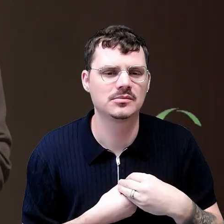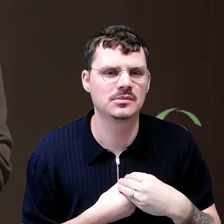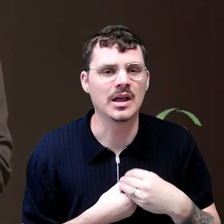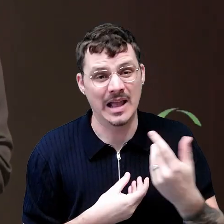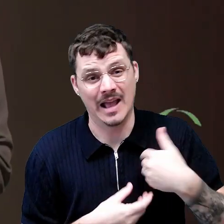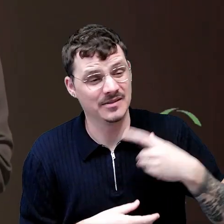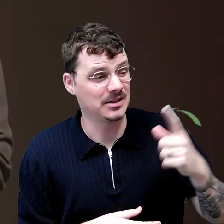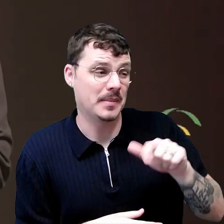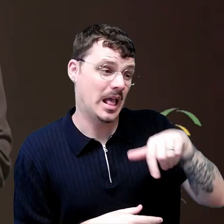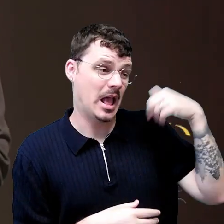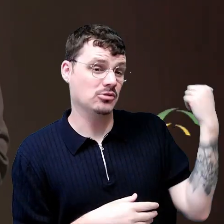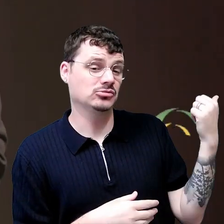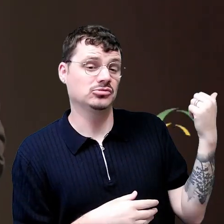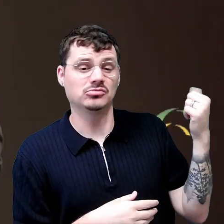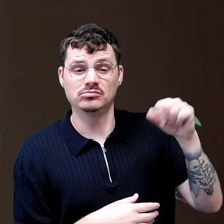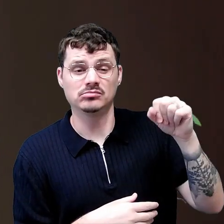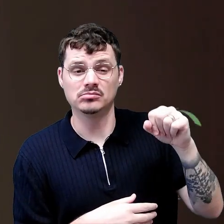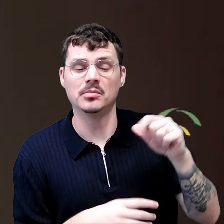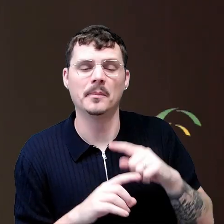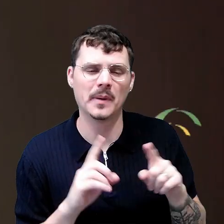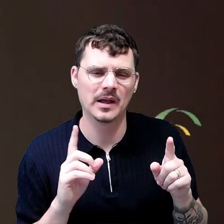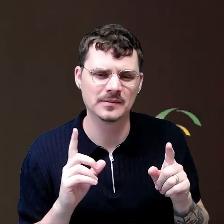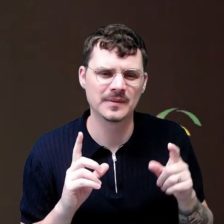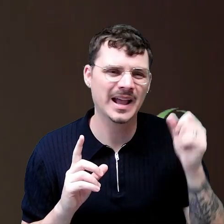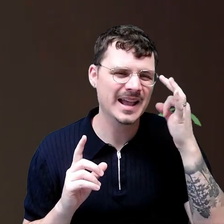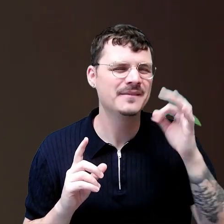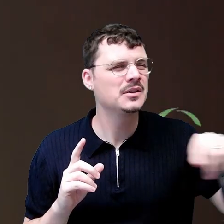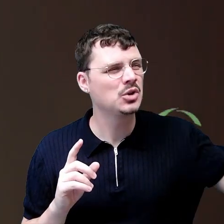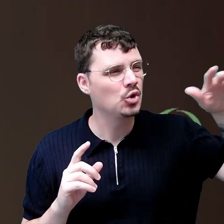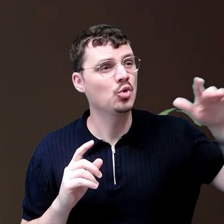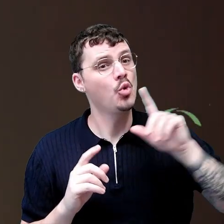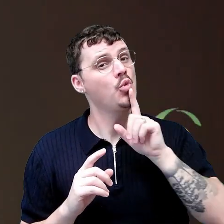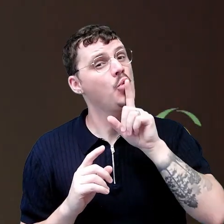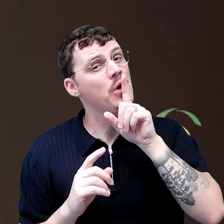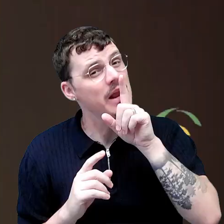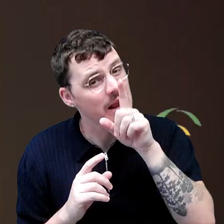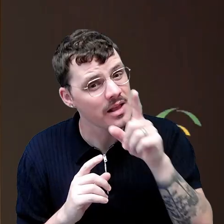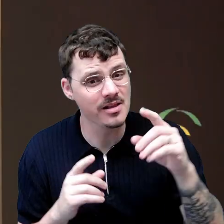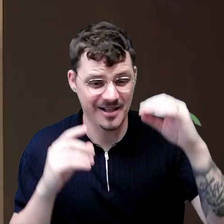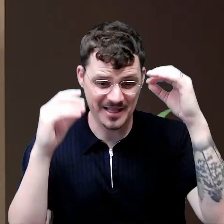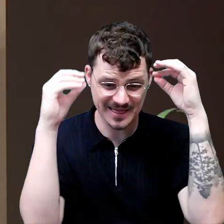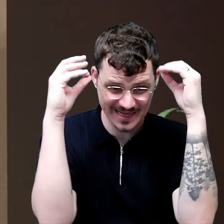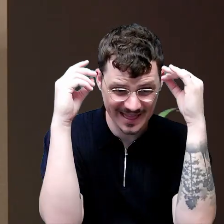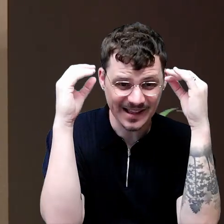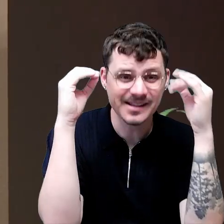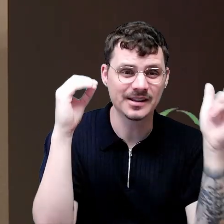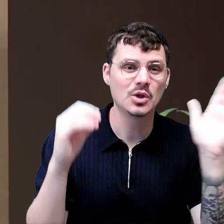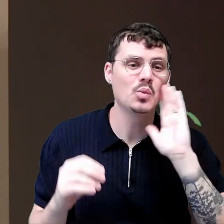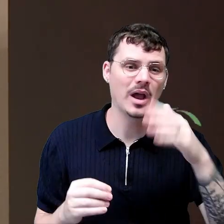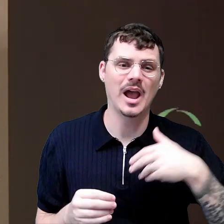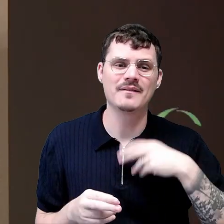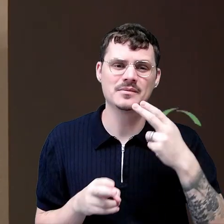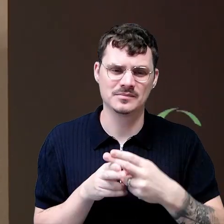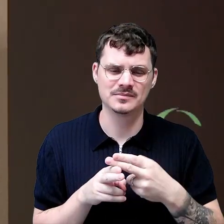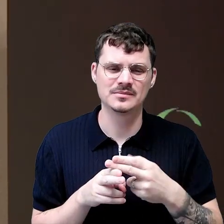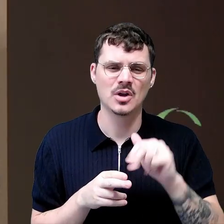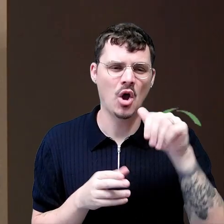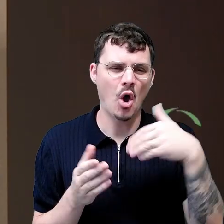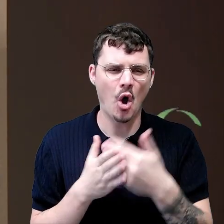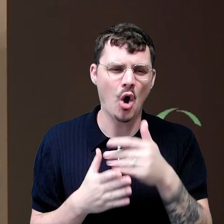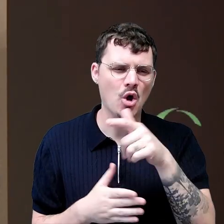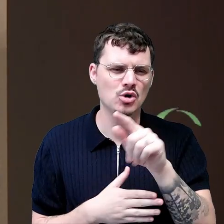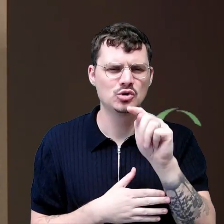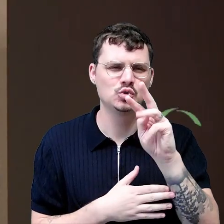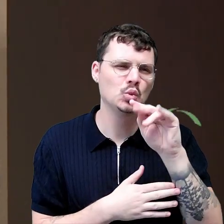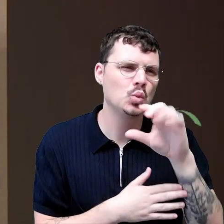got something else. And if they were really thinking, they would have said, well, all these